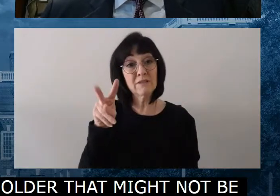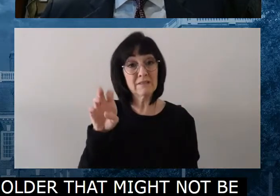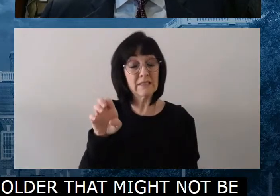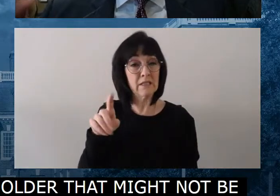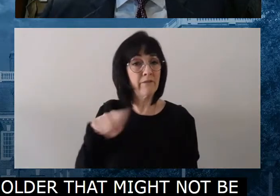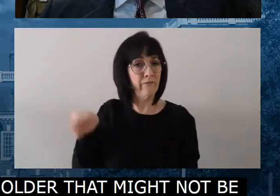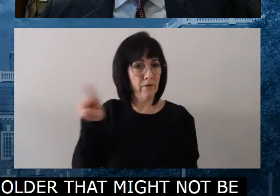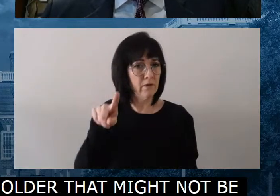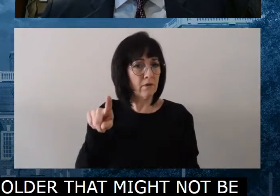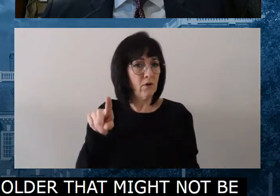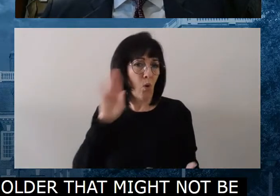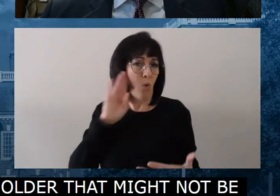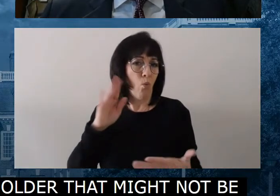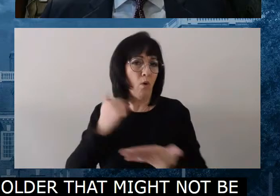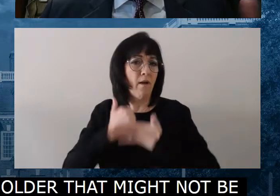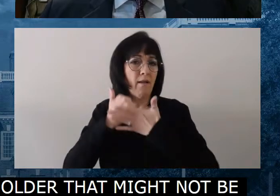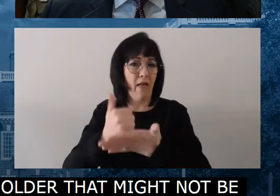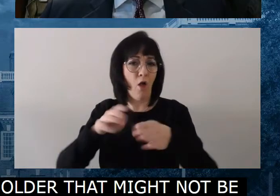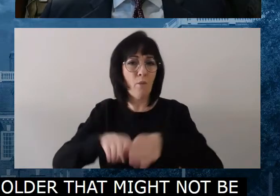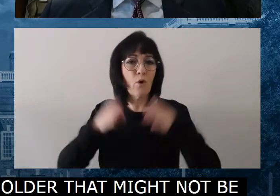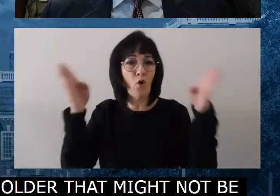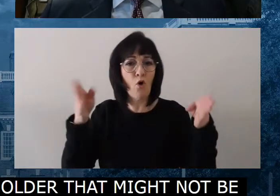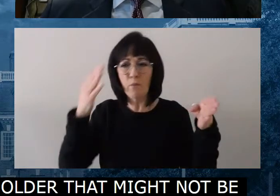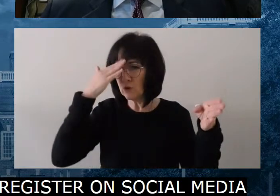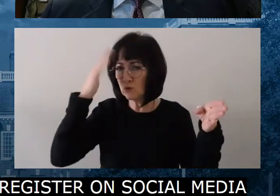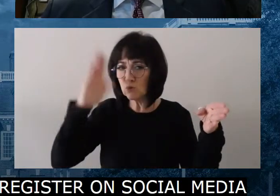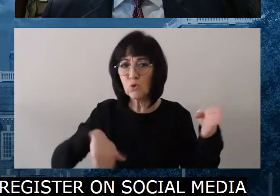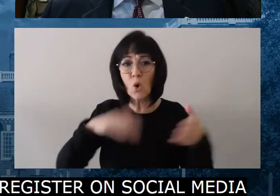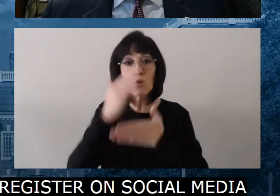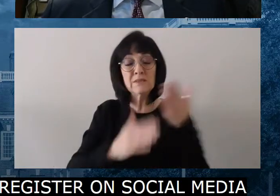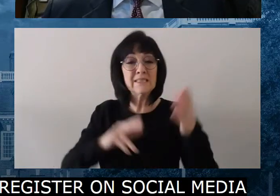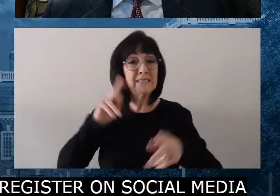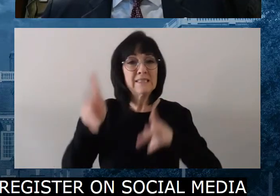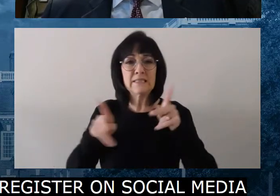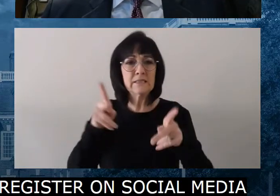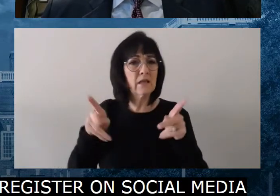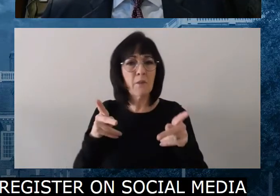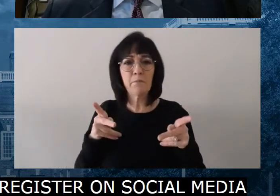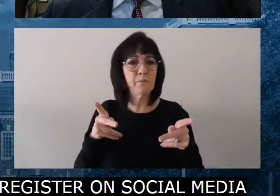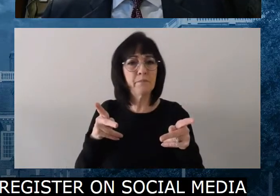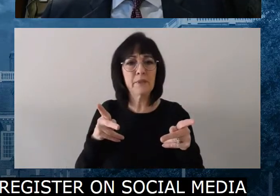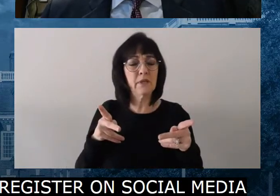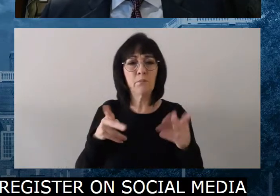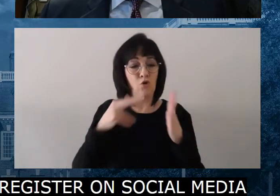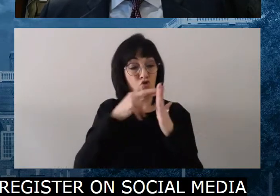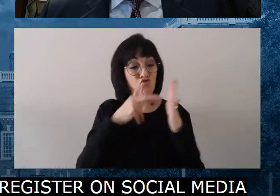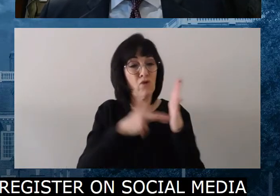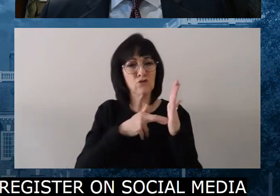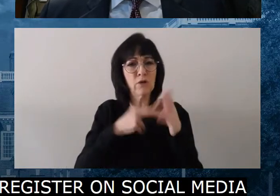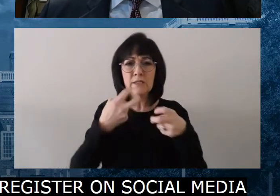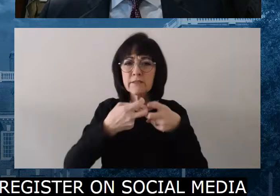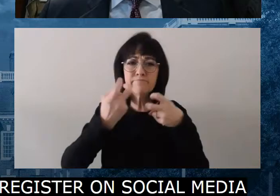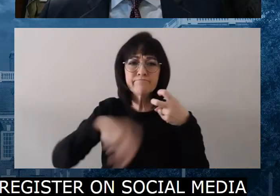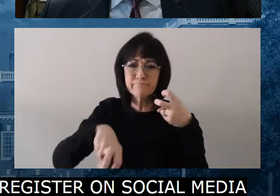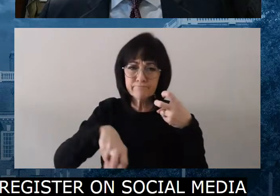us, just as Dr. Tay said, we know there's people that can't sign up, is registration options. So we're going to use